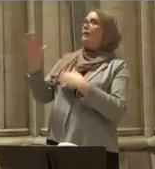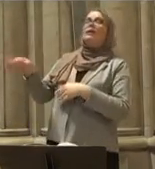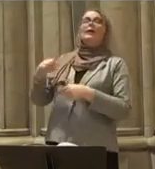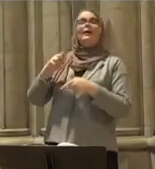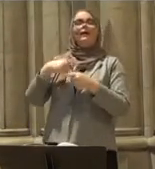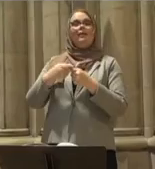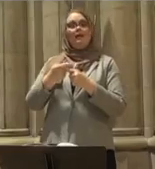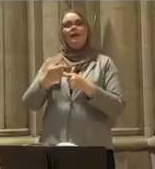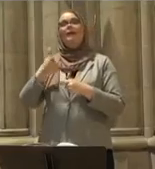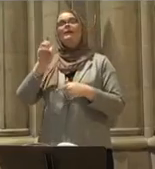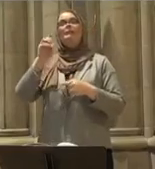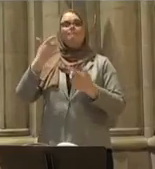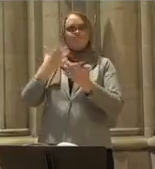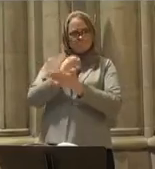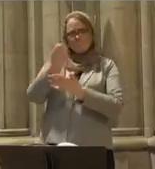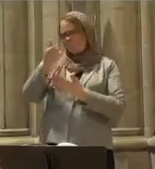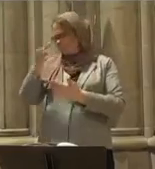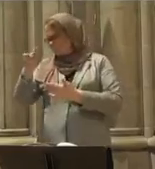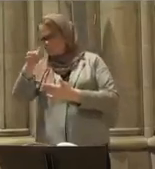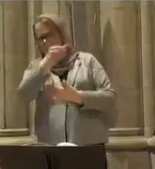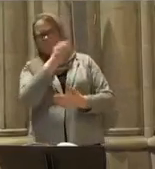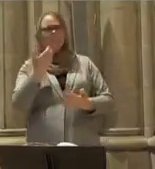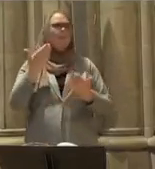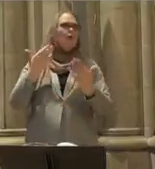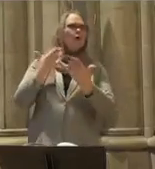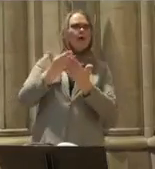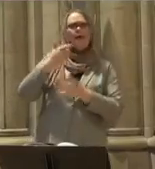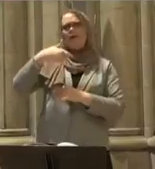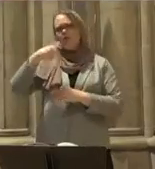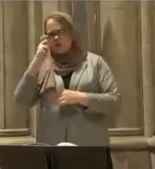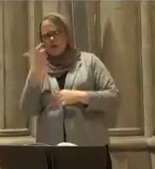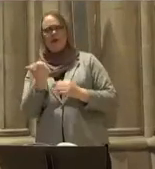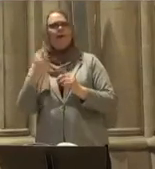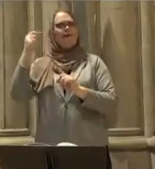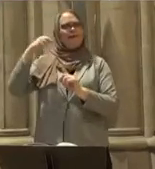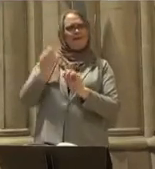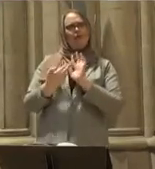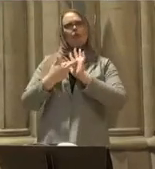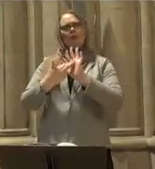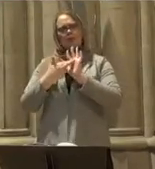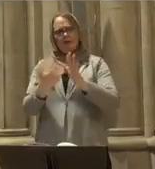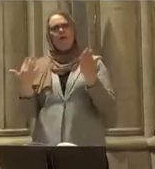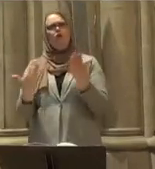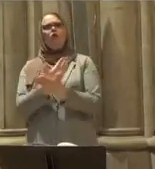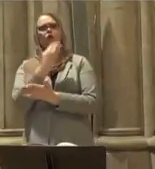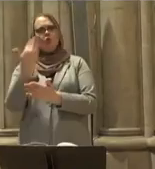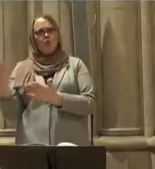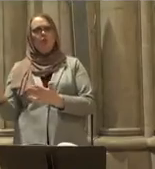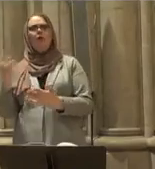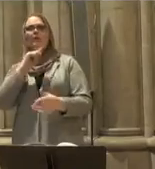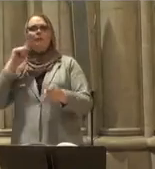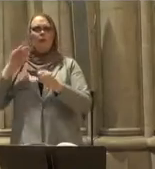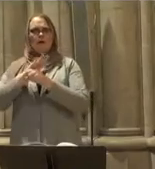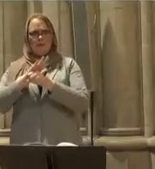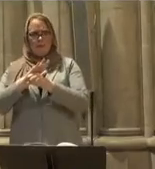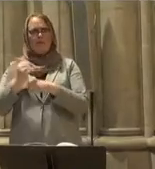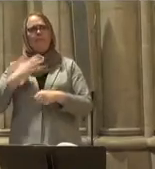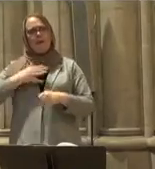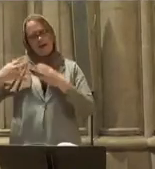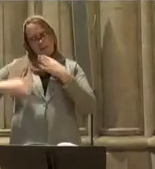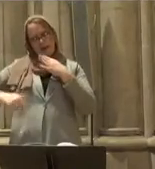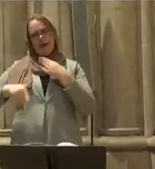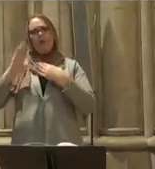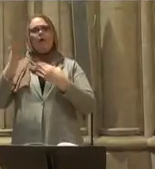"Drink this, all of you. This is my blood of the new covenant, which is poured out for you and for many for the forgiveness